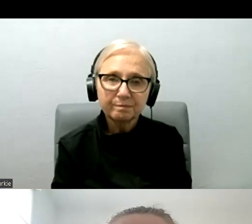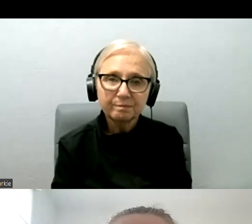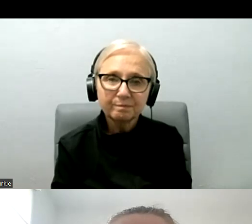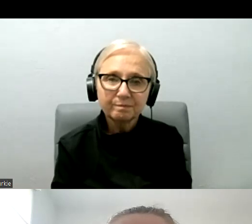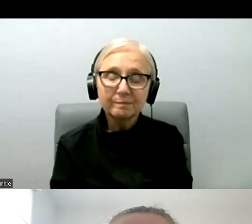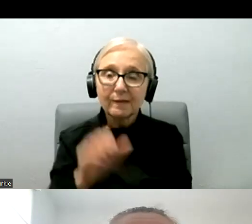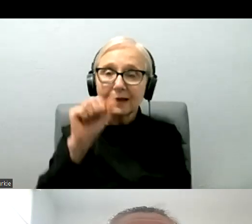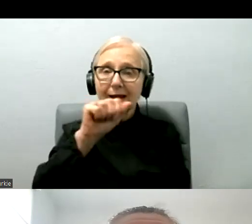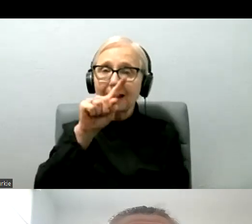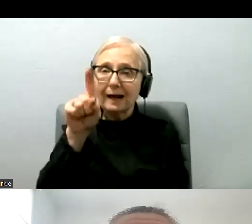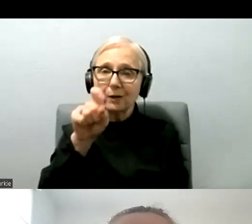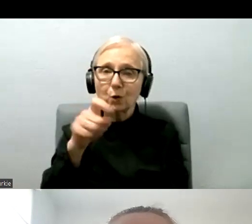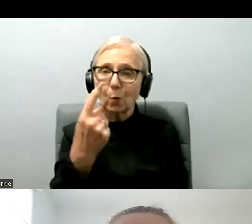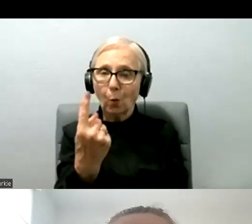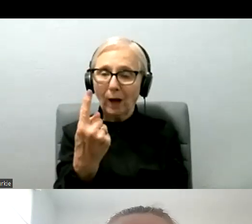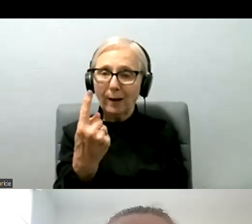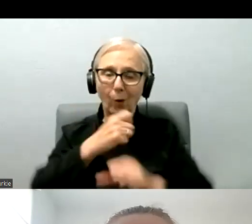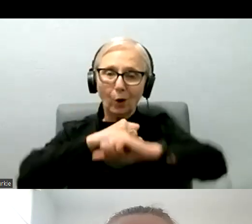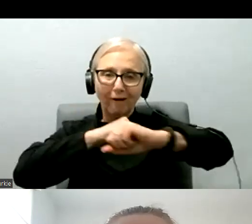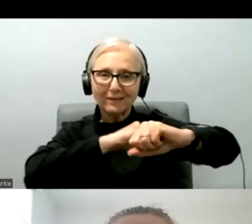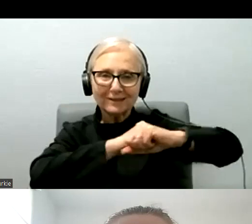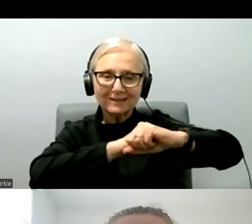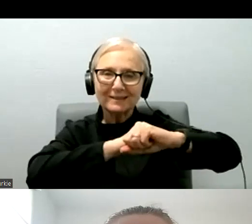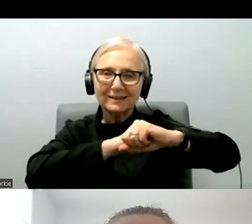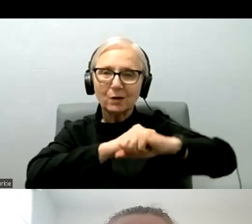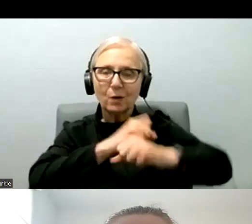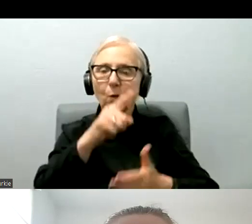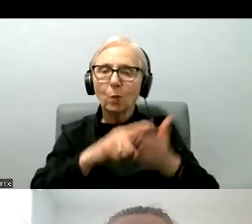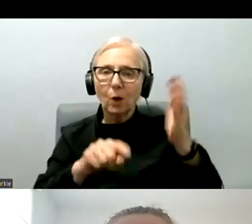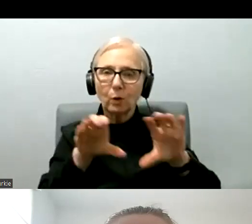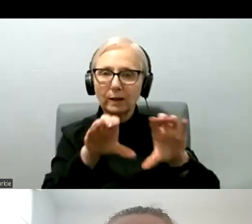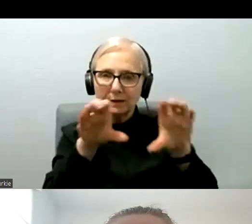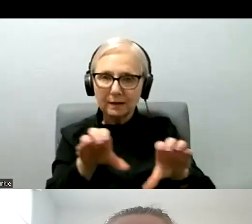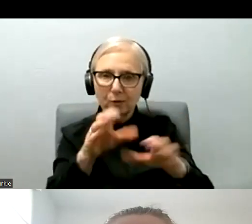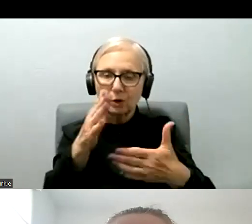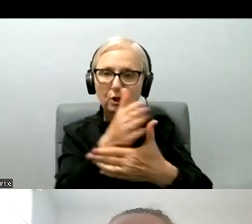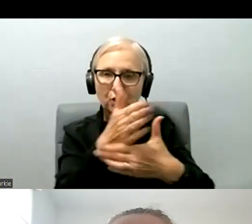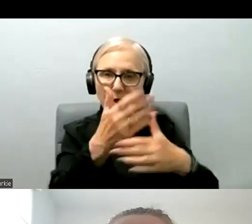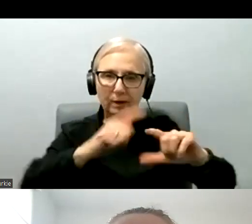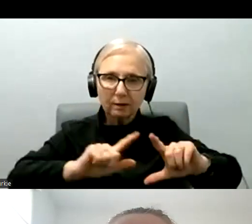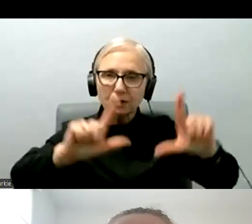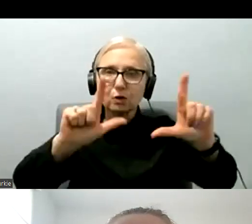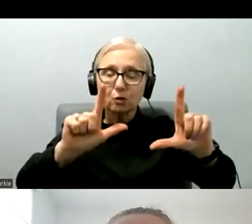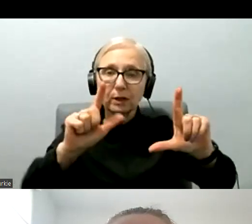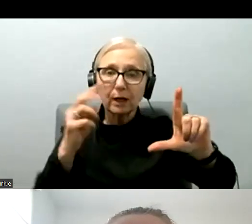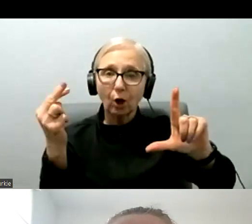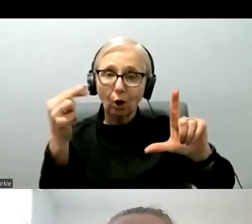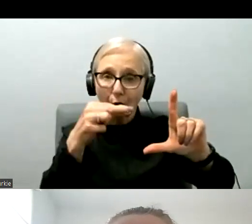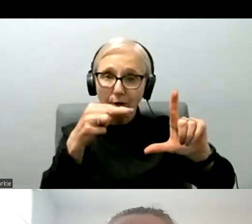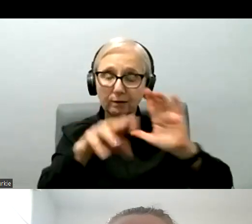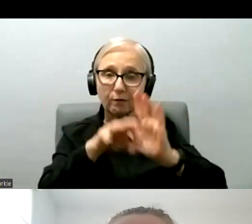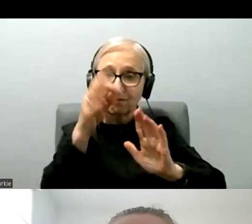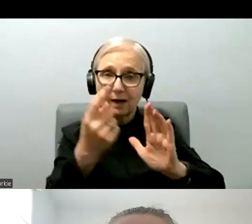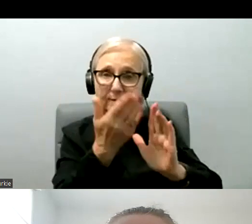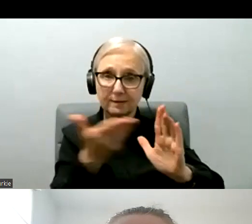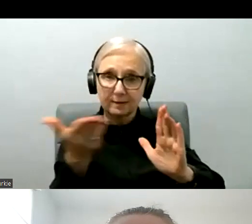Can I do one more shameless plug? So what we just did right there with sharing the screen and looking to find something that